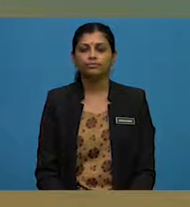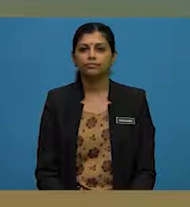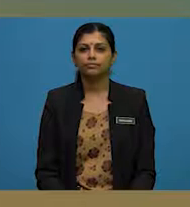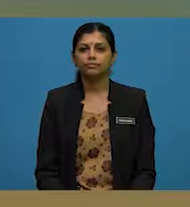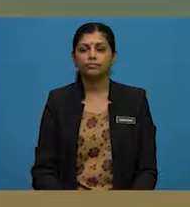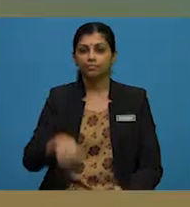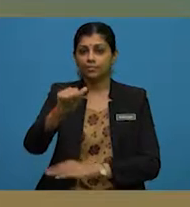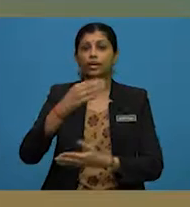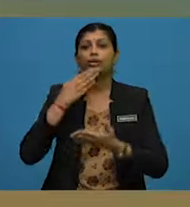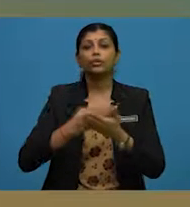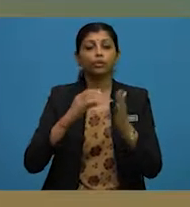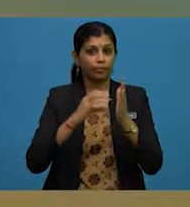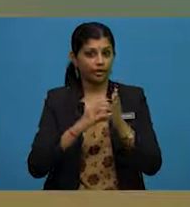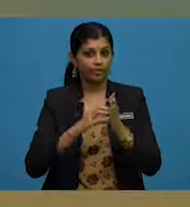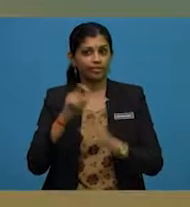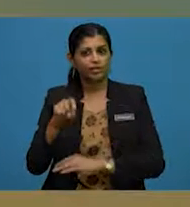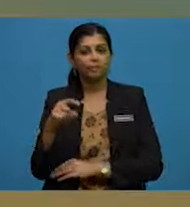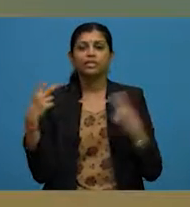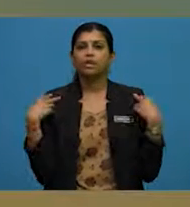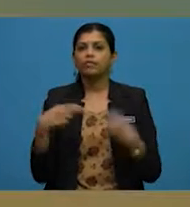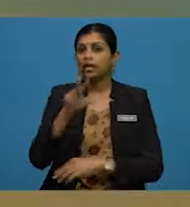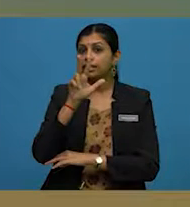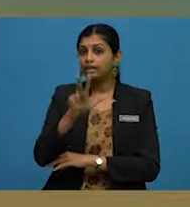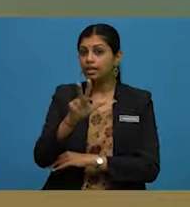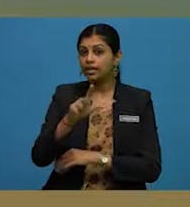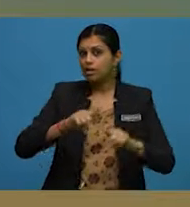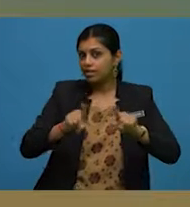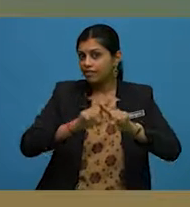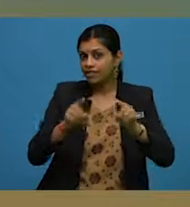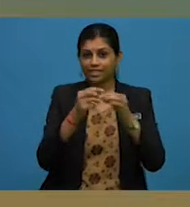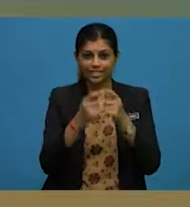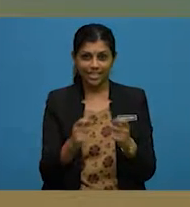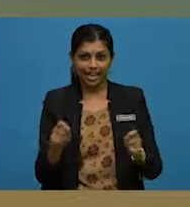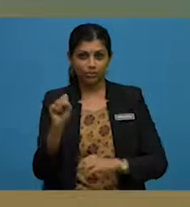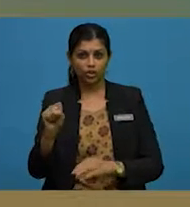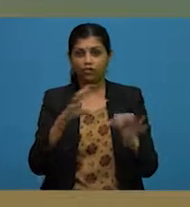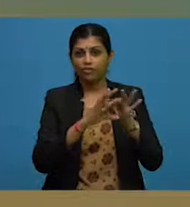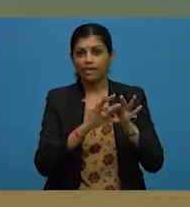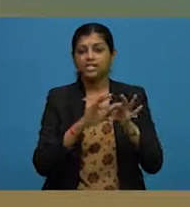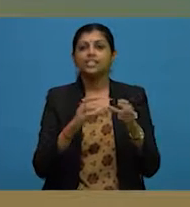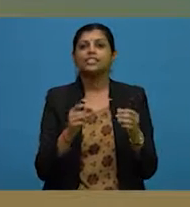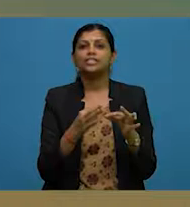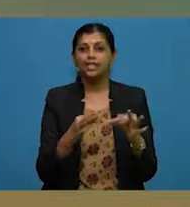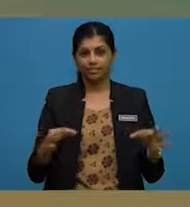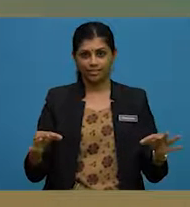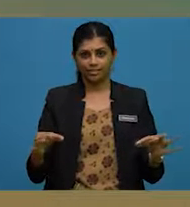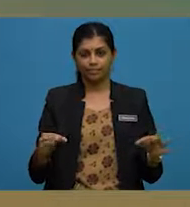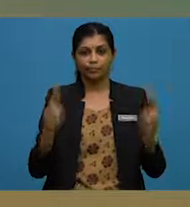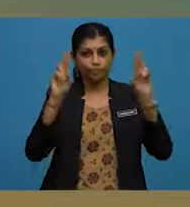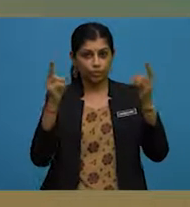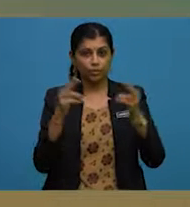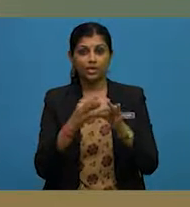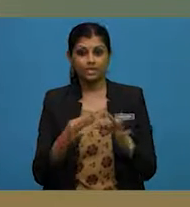A good paragraph must have three different types of sentences. A topic sentence. A